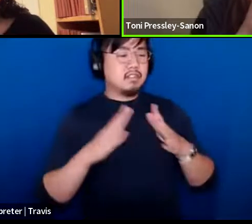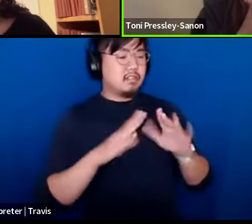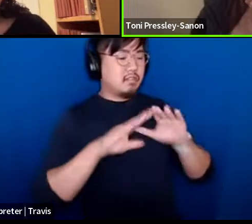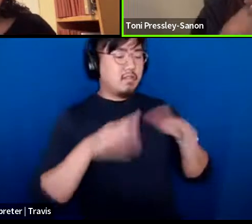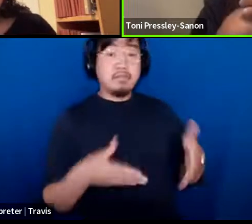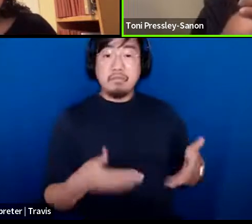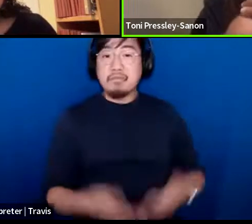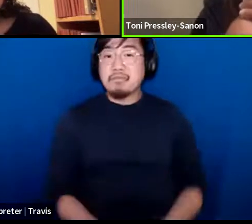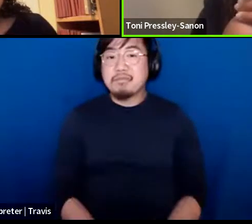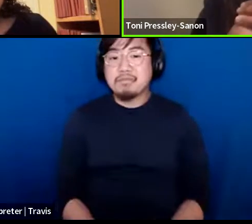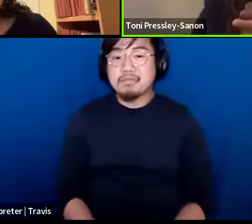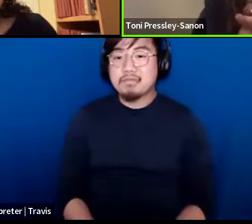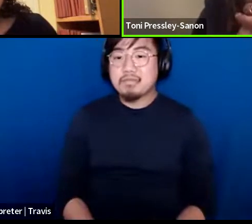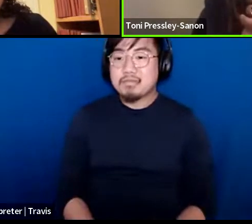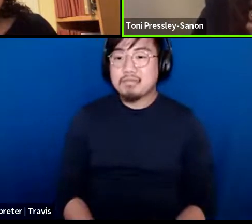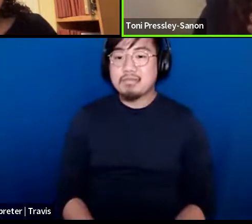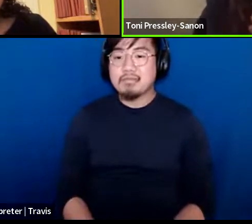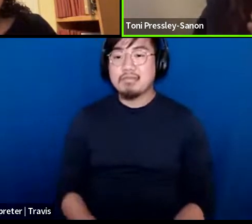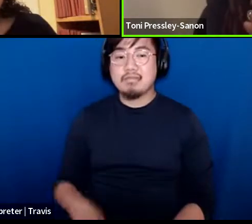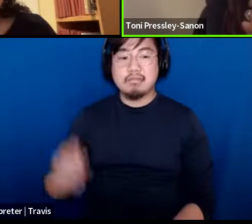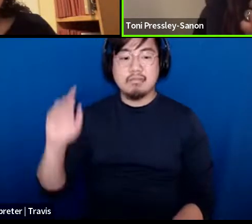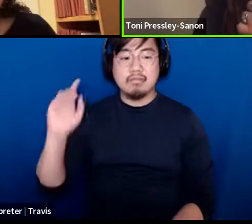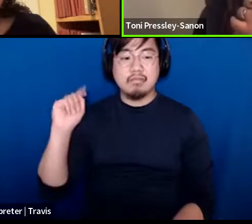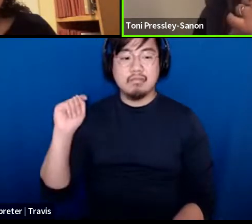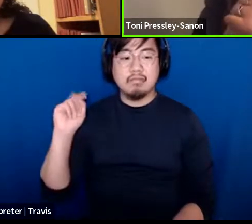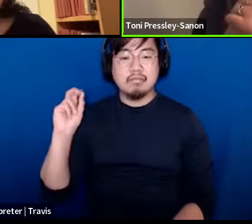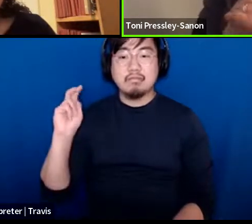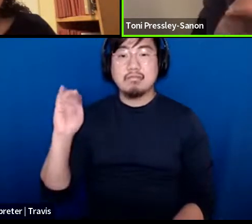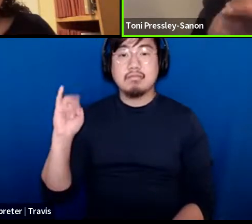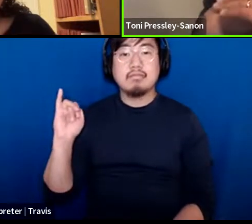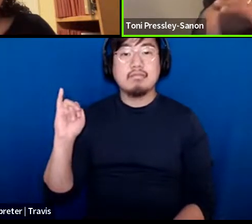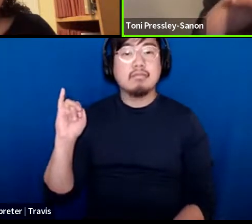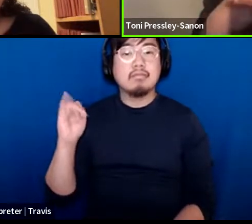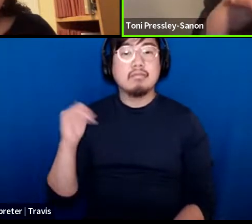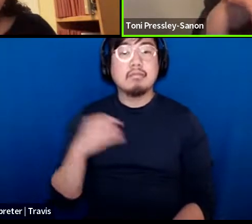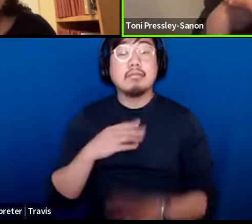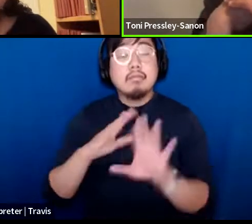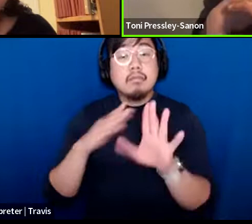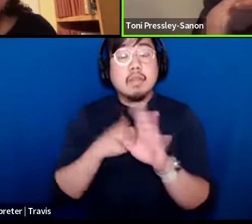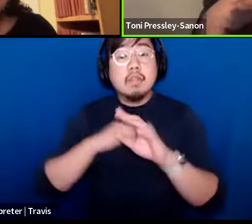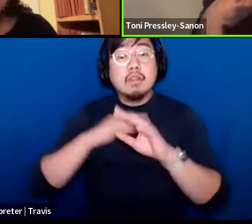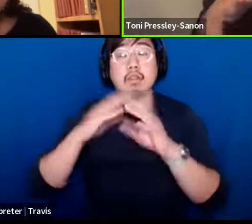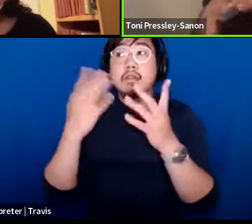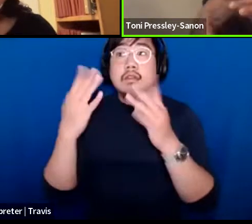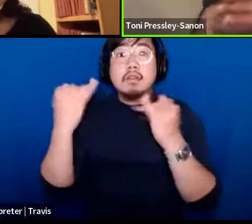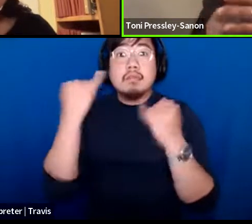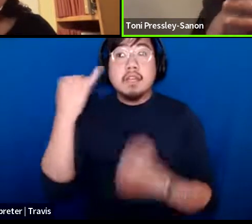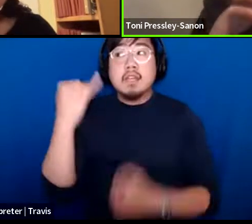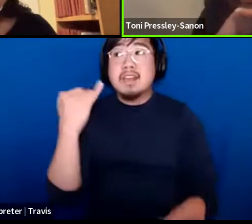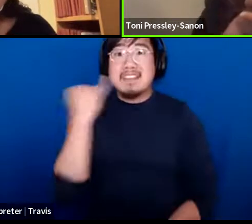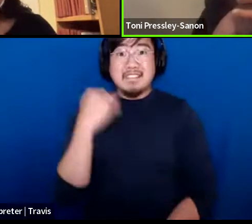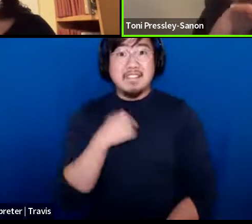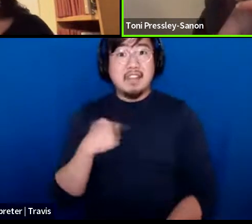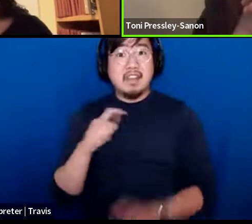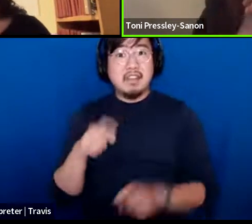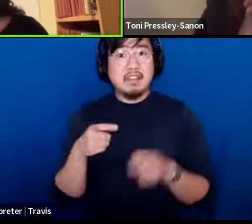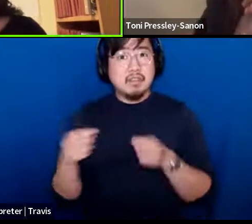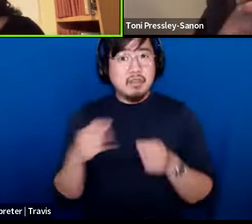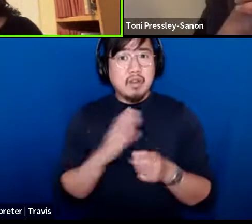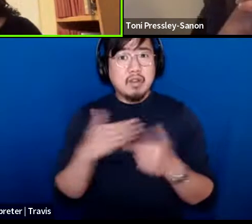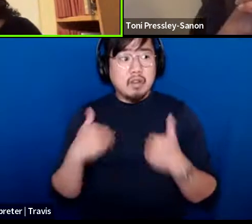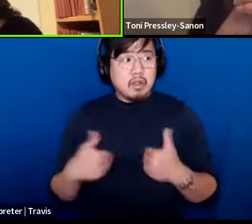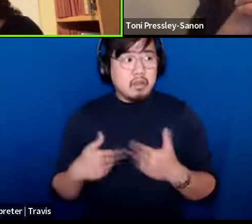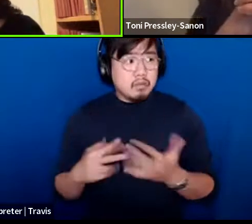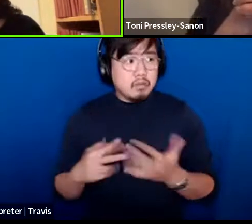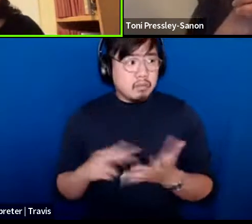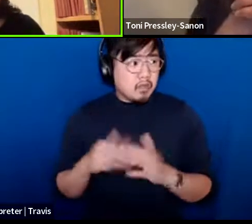Yeah, I guess, imagine if we had to be in control of our breath. Most of us would have died a long time ago,